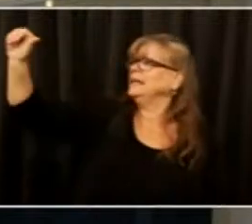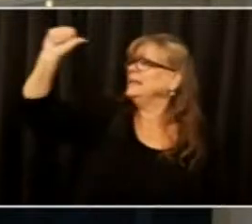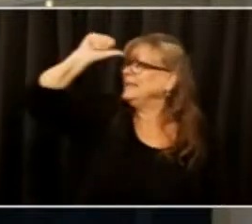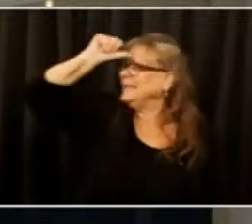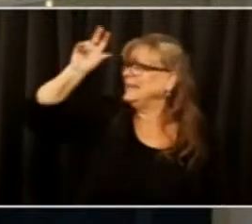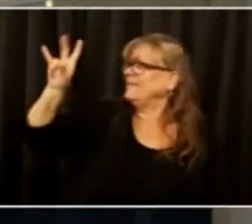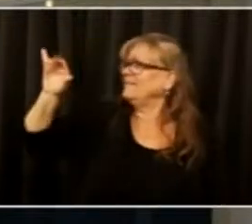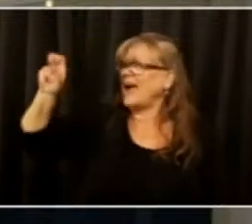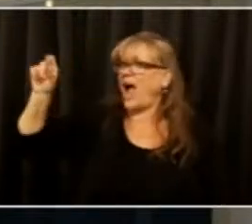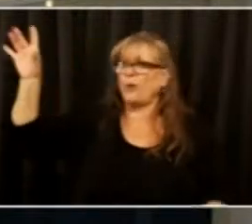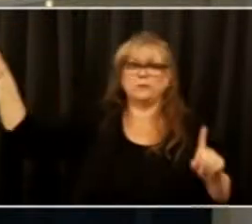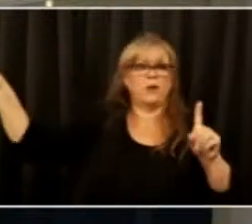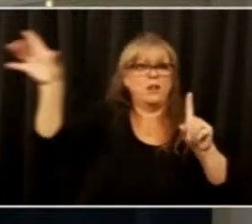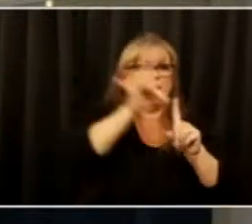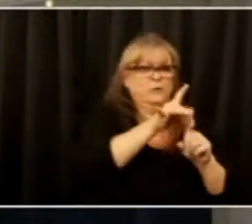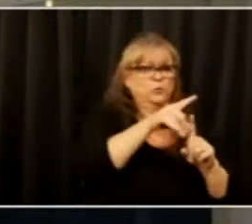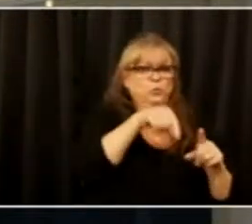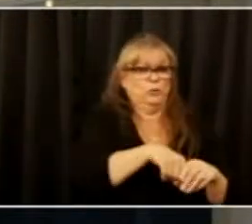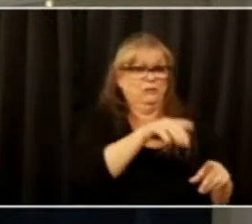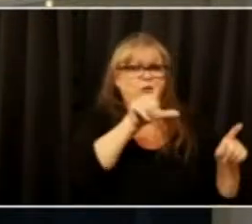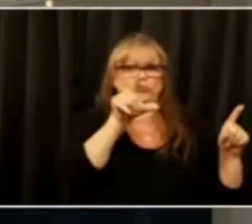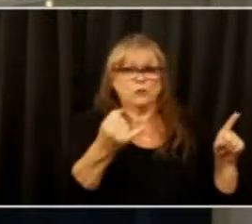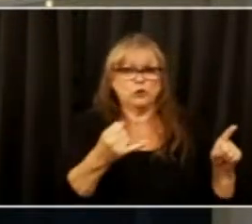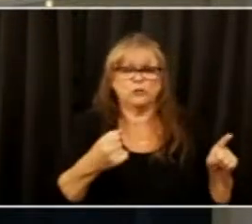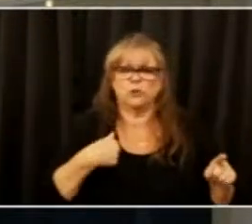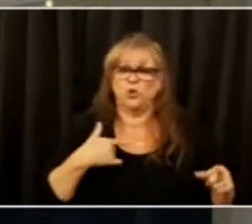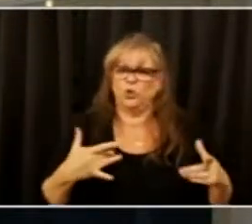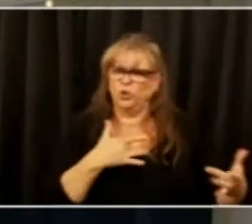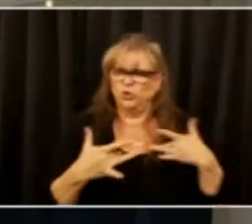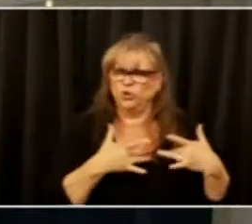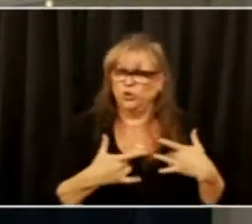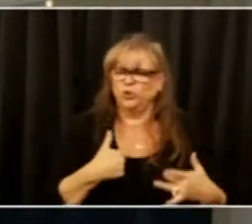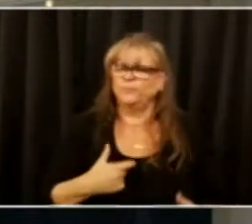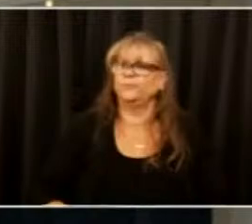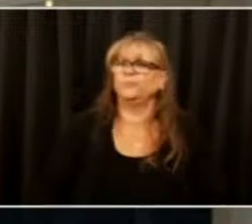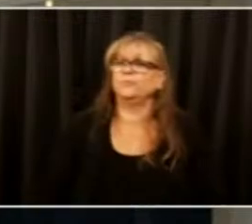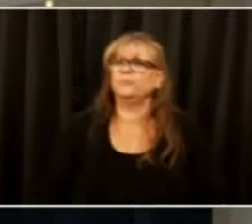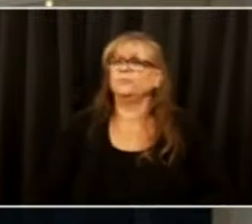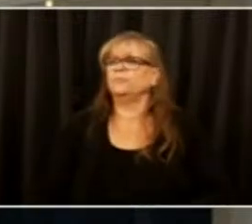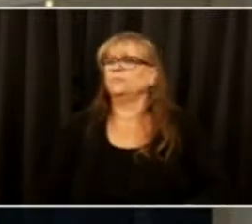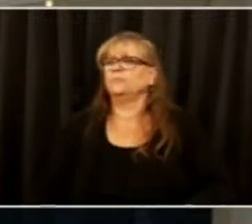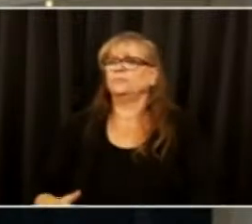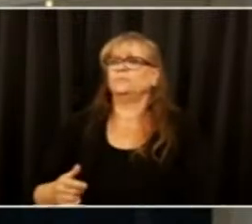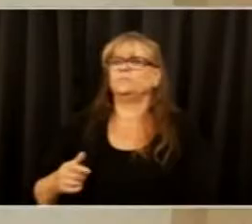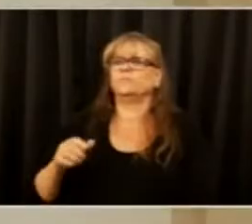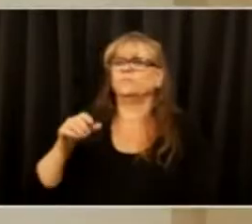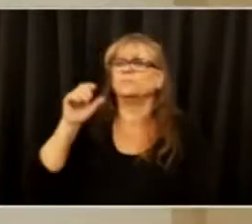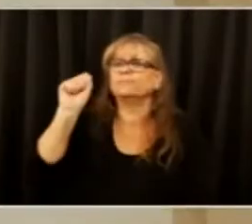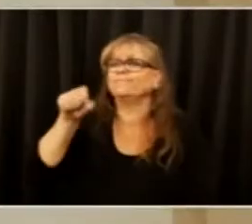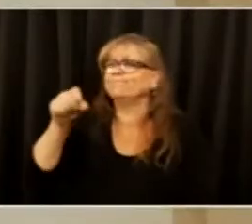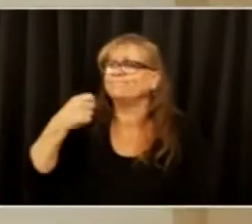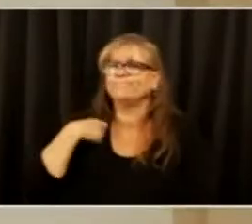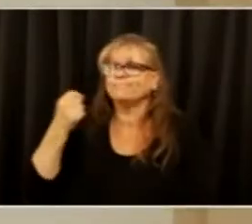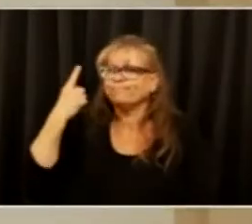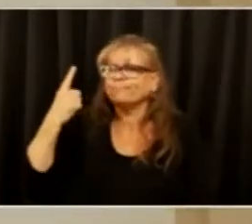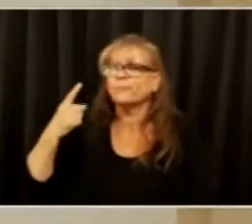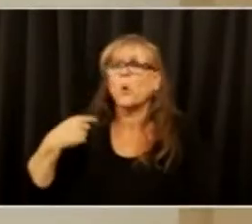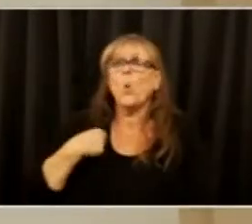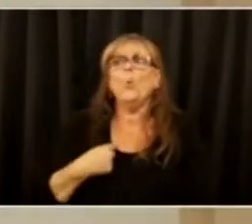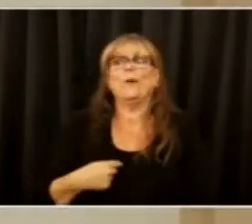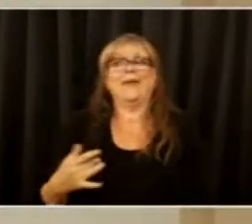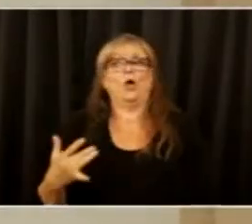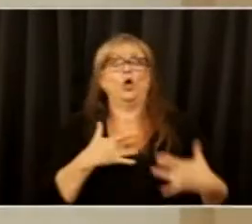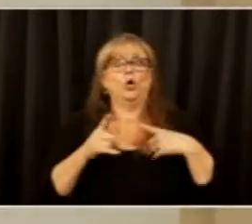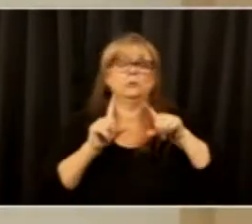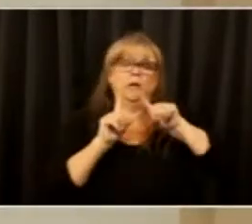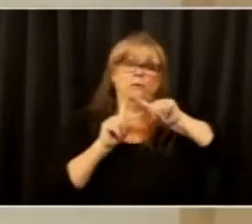You want to do that? Sure, I can take that question. So certainly we continue to be concerned about all variants as they emerge. We